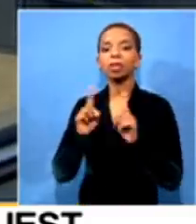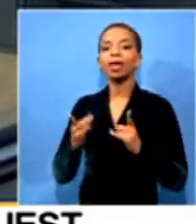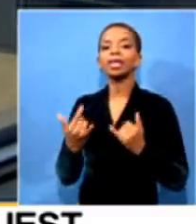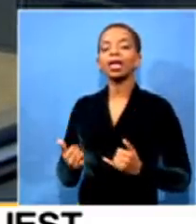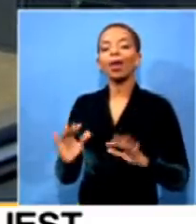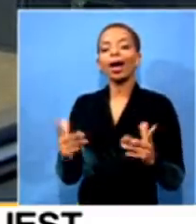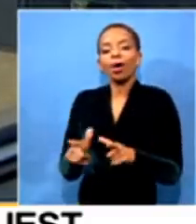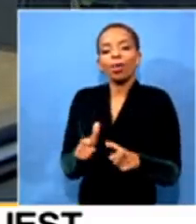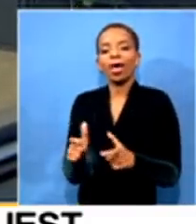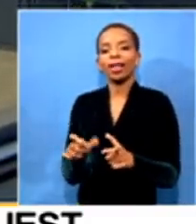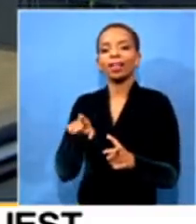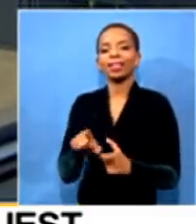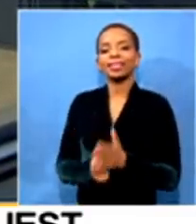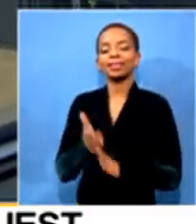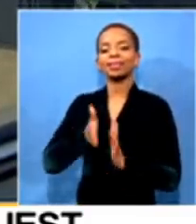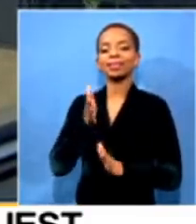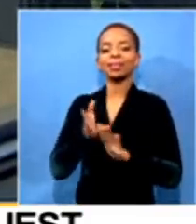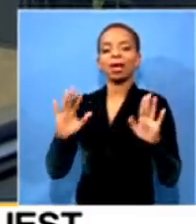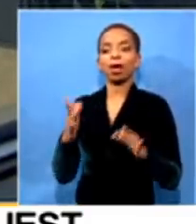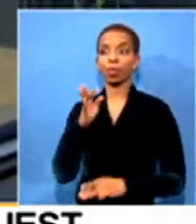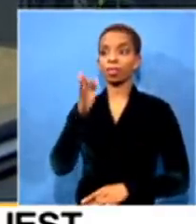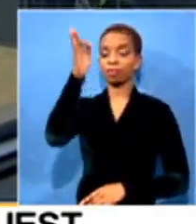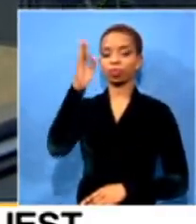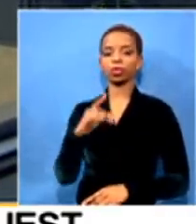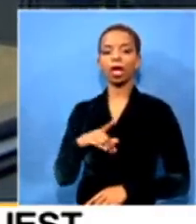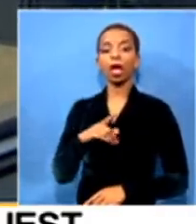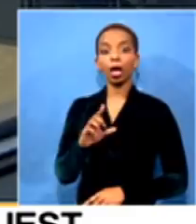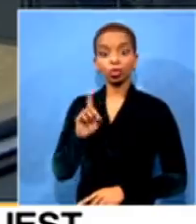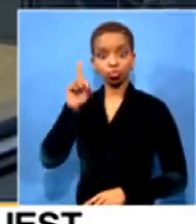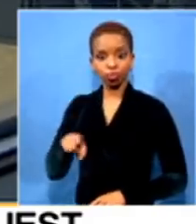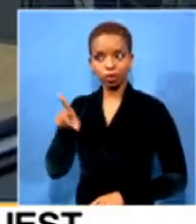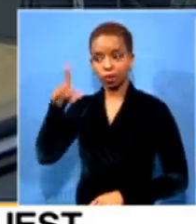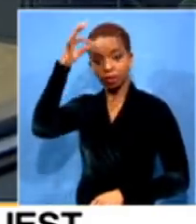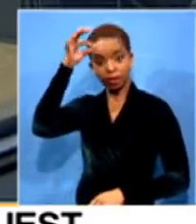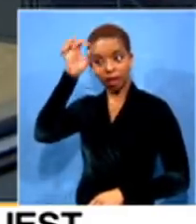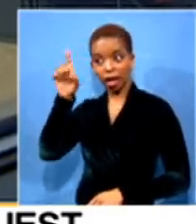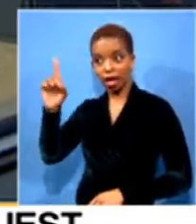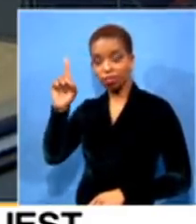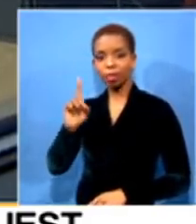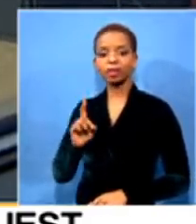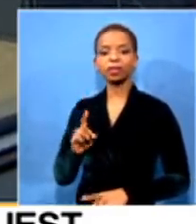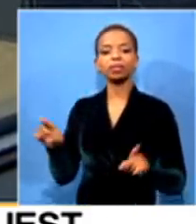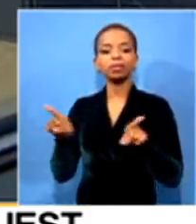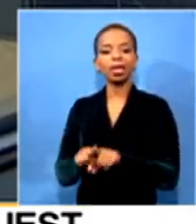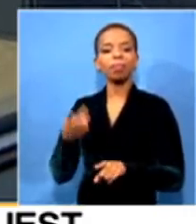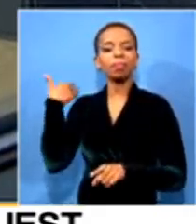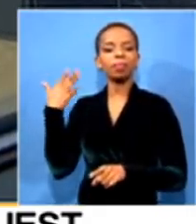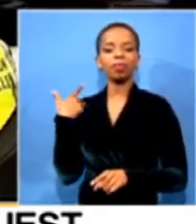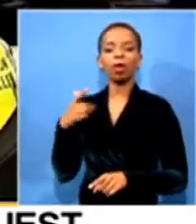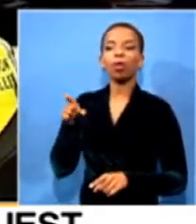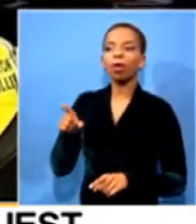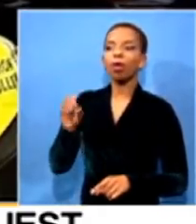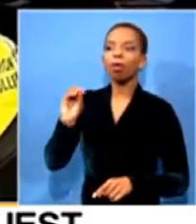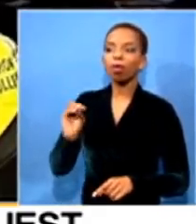where this could possibly go in the future? Should government, as it were, still have their hand on the levers of